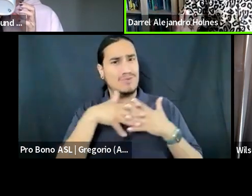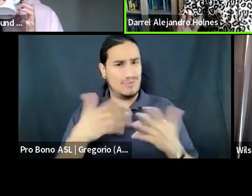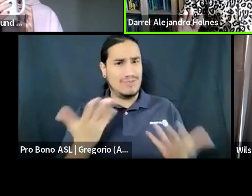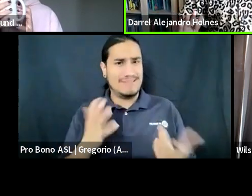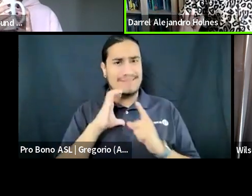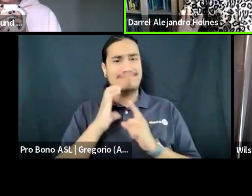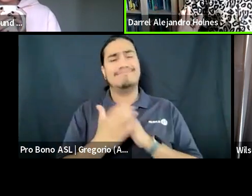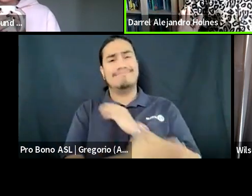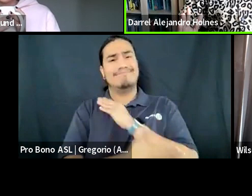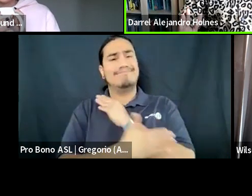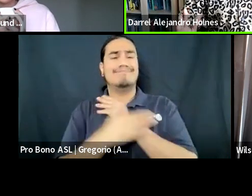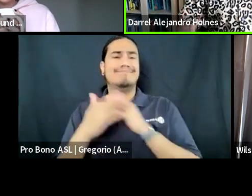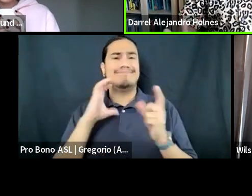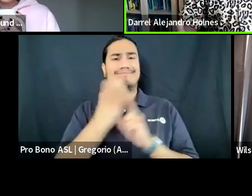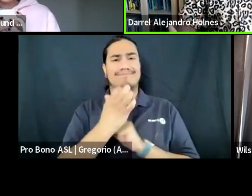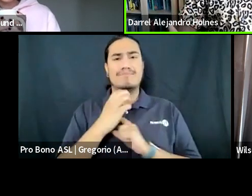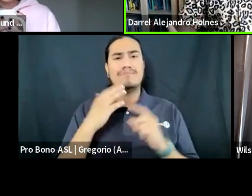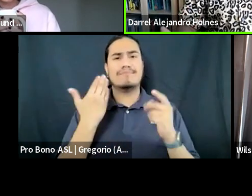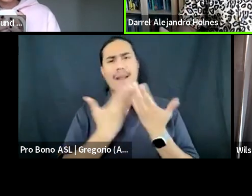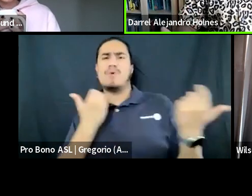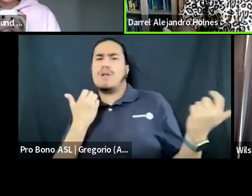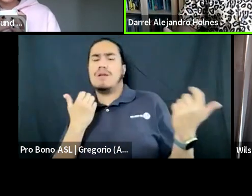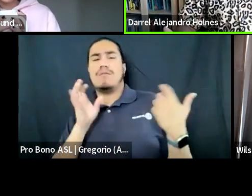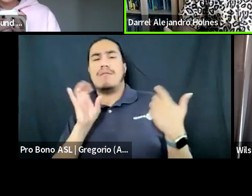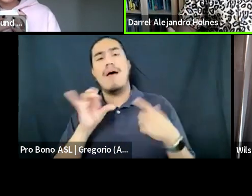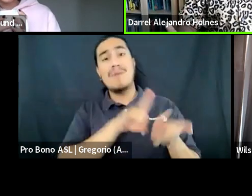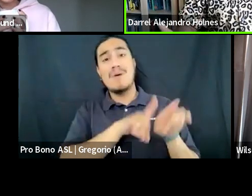with how we are marketed as